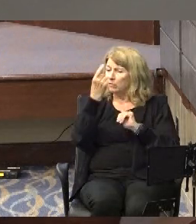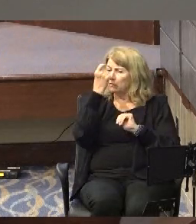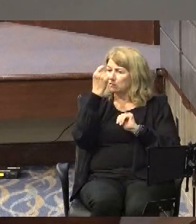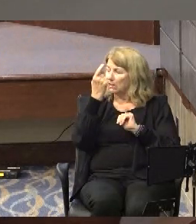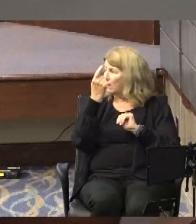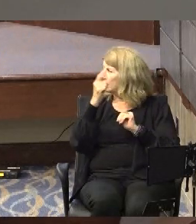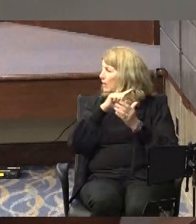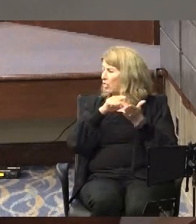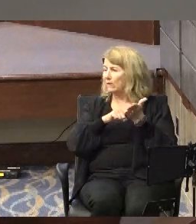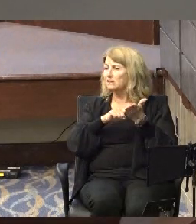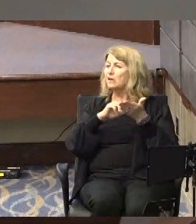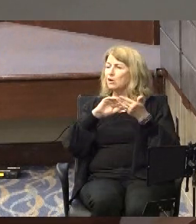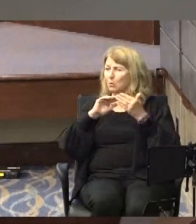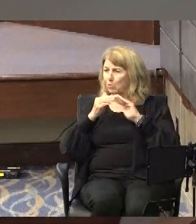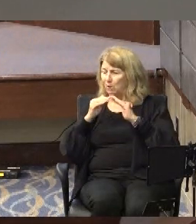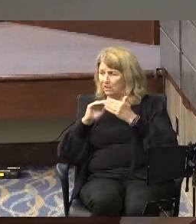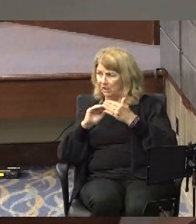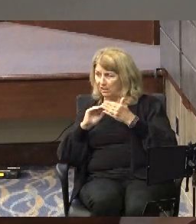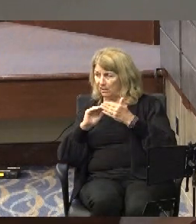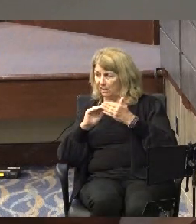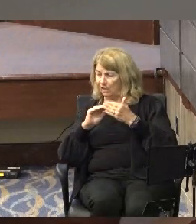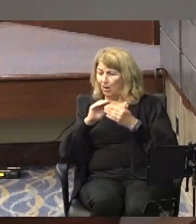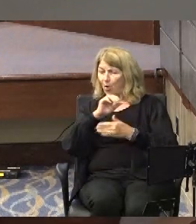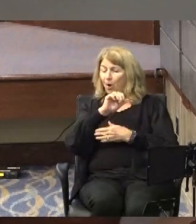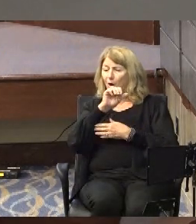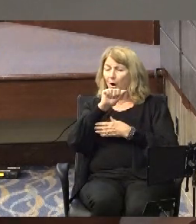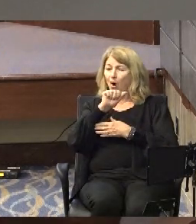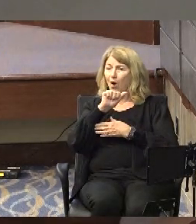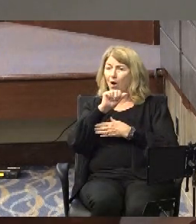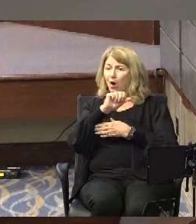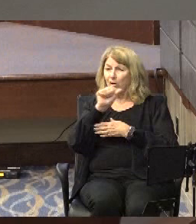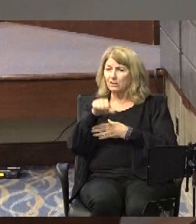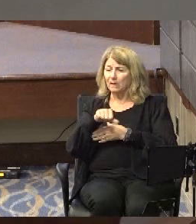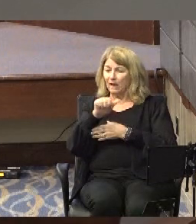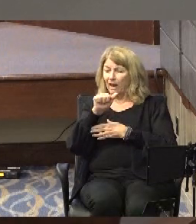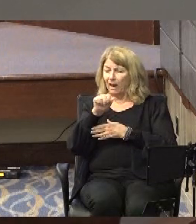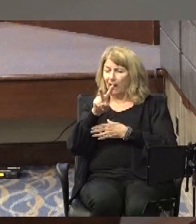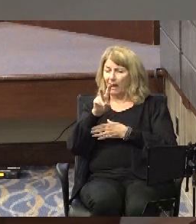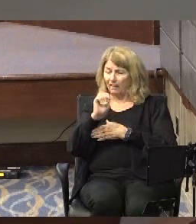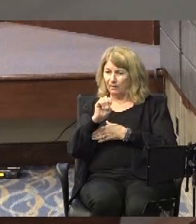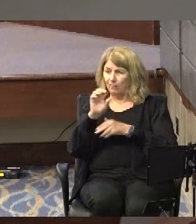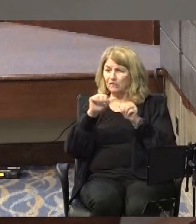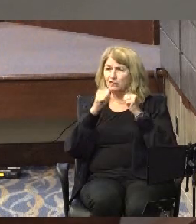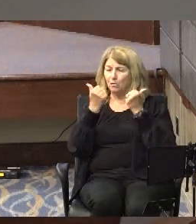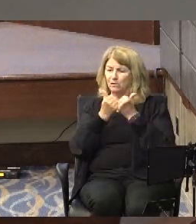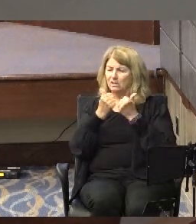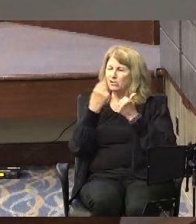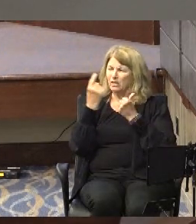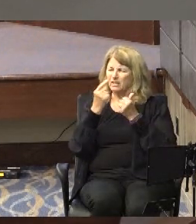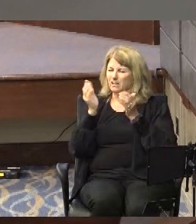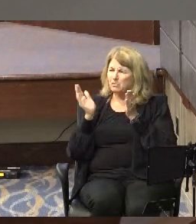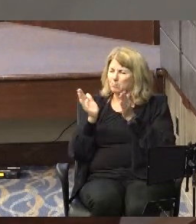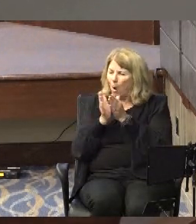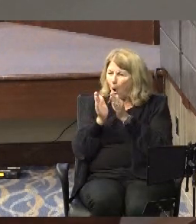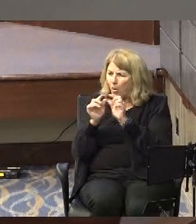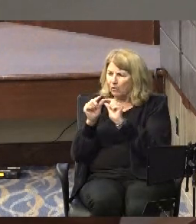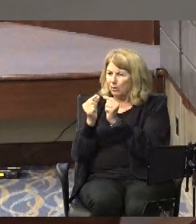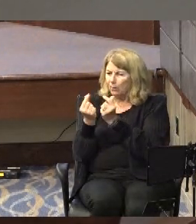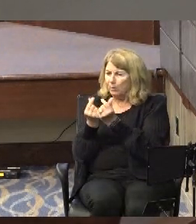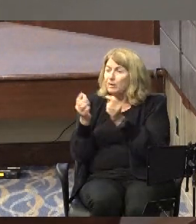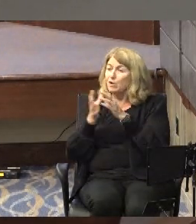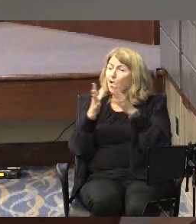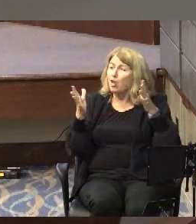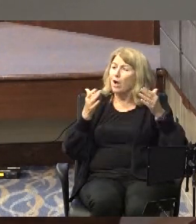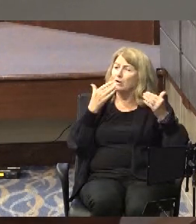this community, this little Austin Avenue Association only is a small fragment of this District 4. There's a lot of good